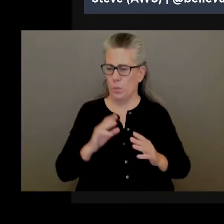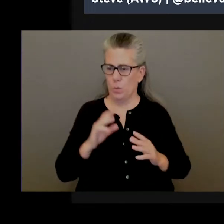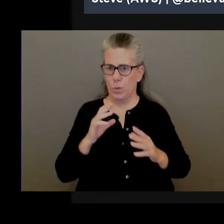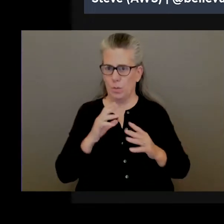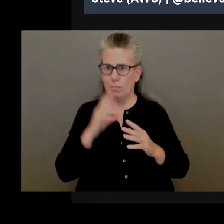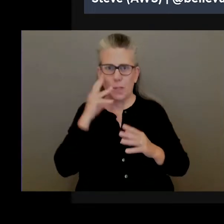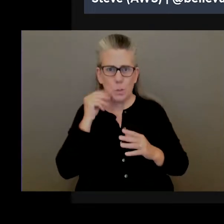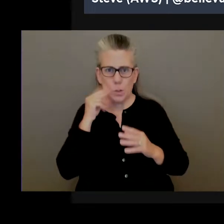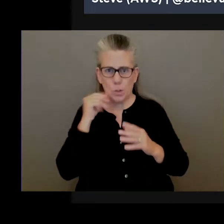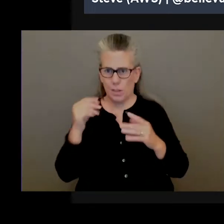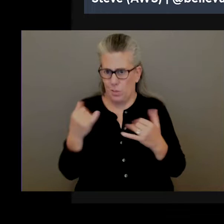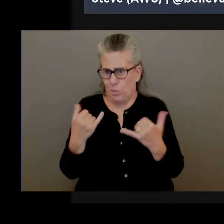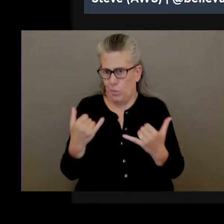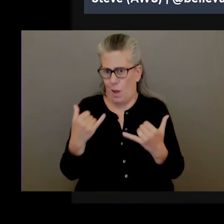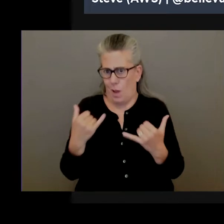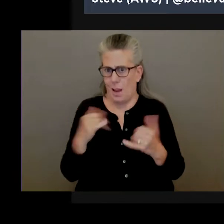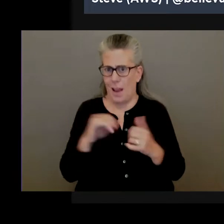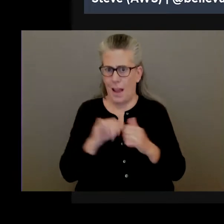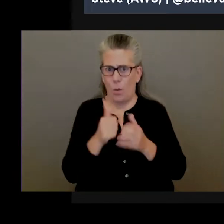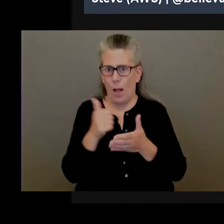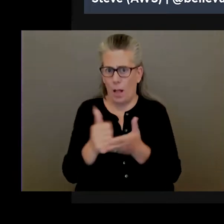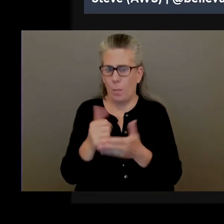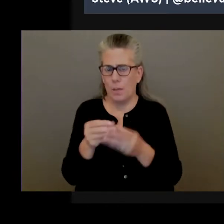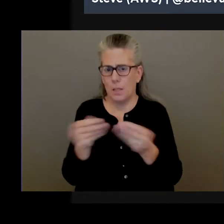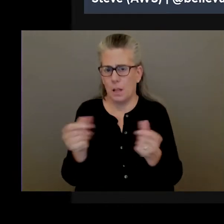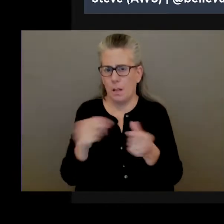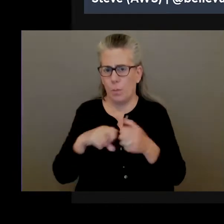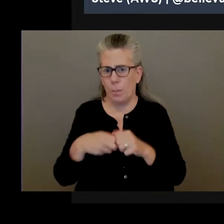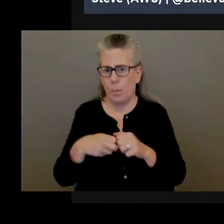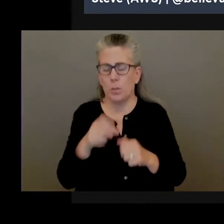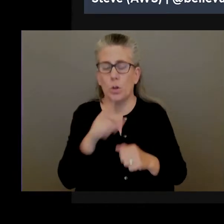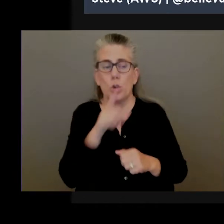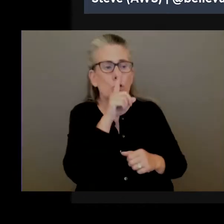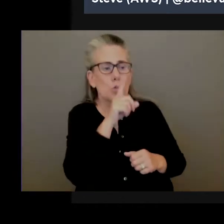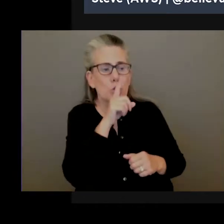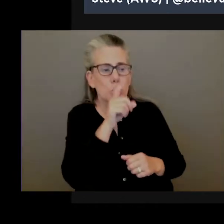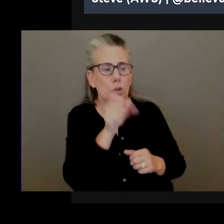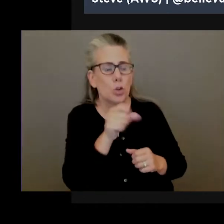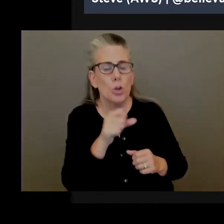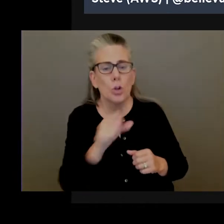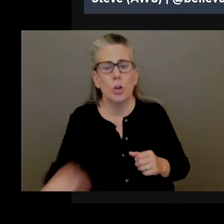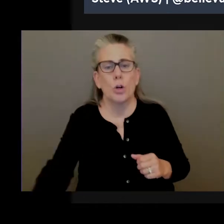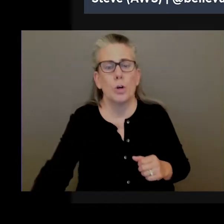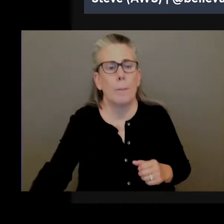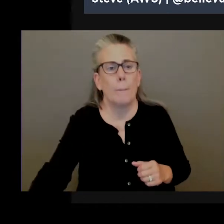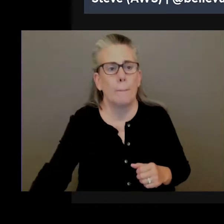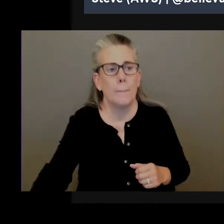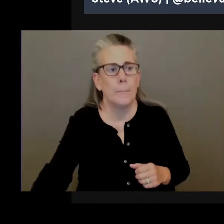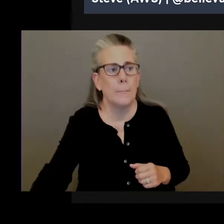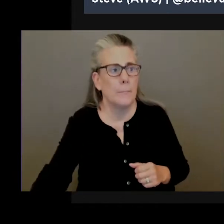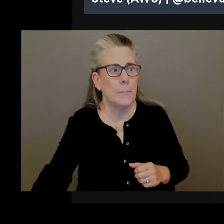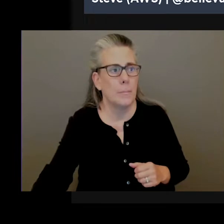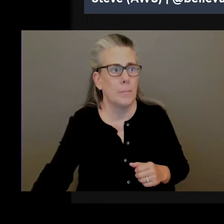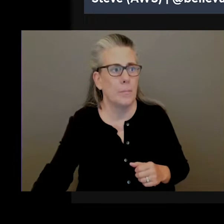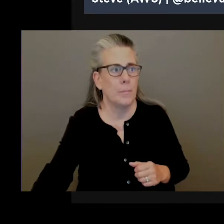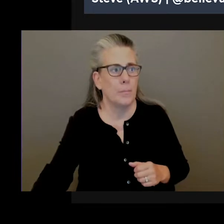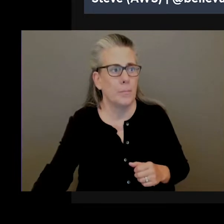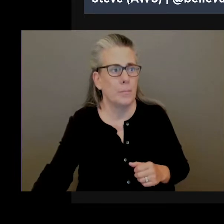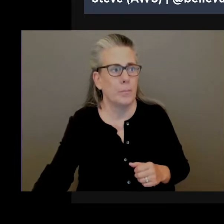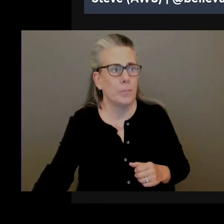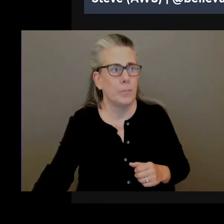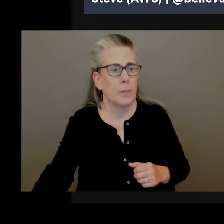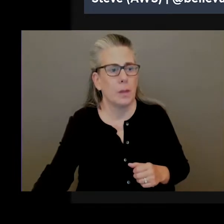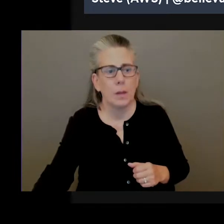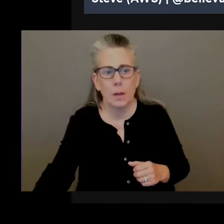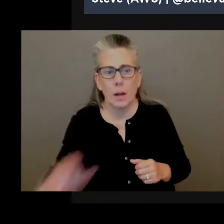problems? Yeah, I could probably take a stab at that. So if you see, right, our customer businesses have found really exciting ways to